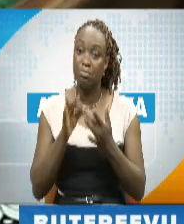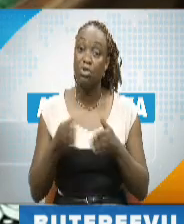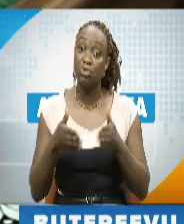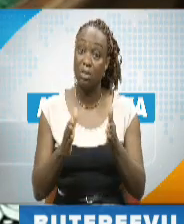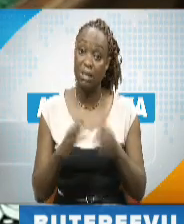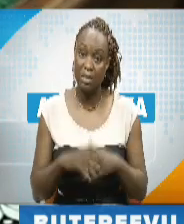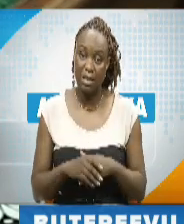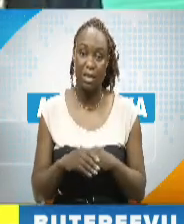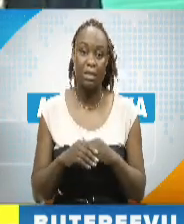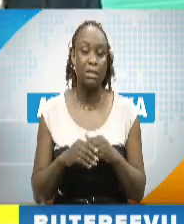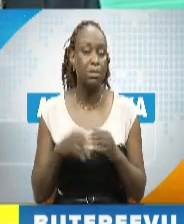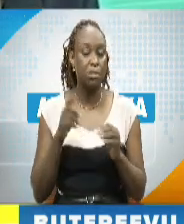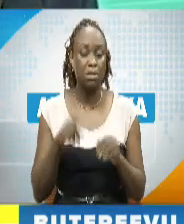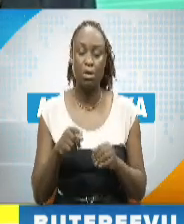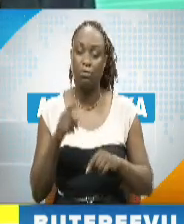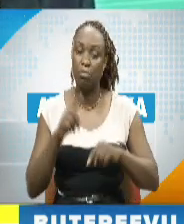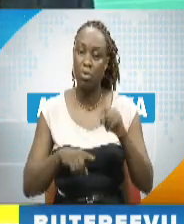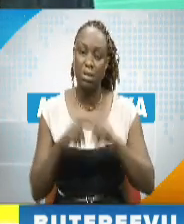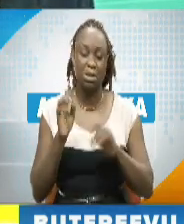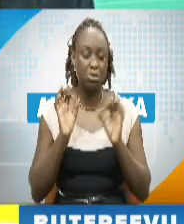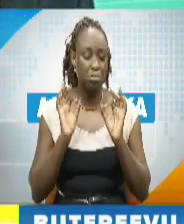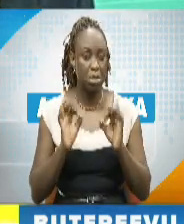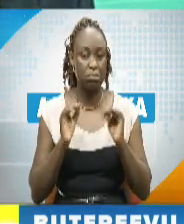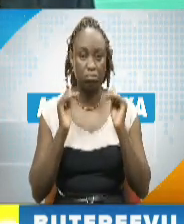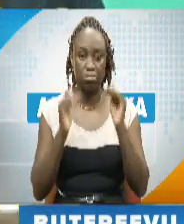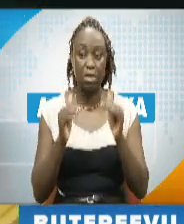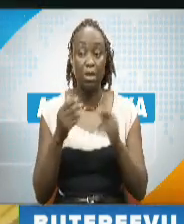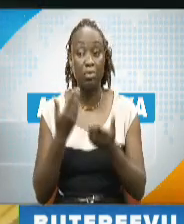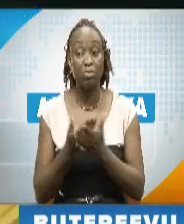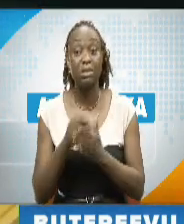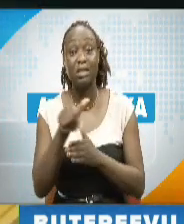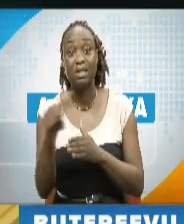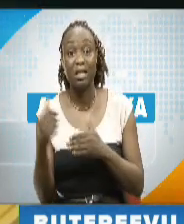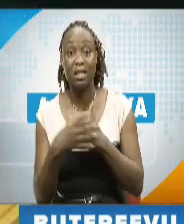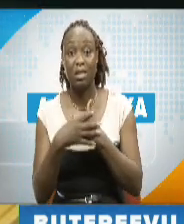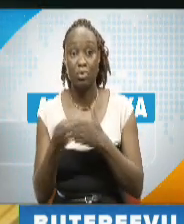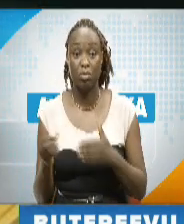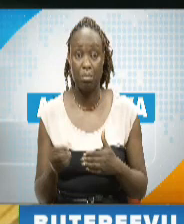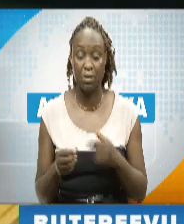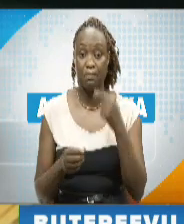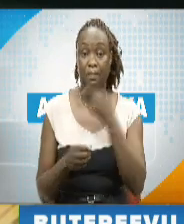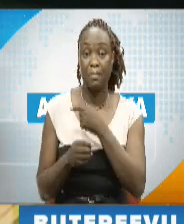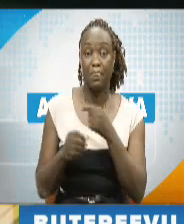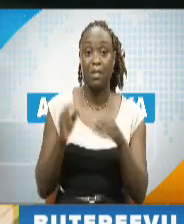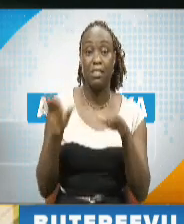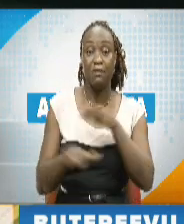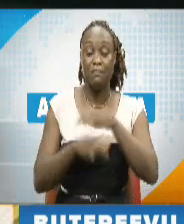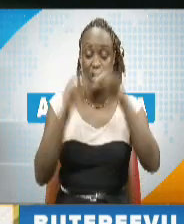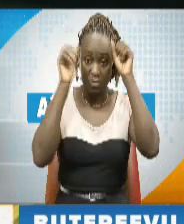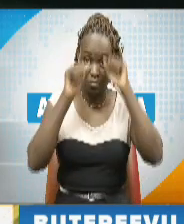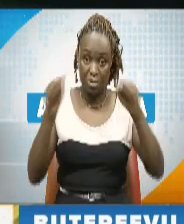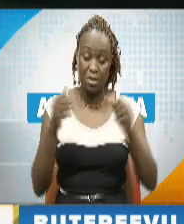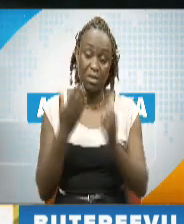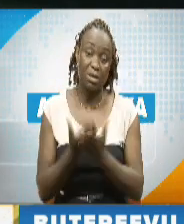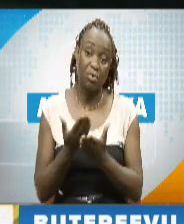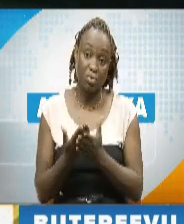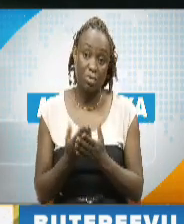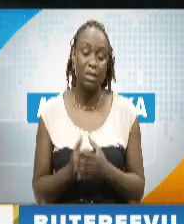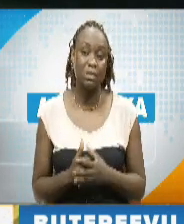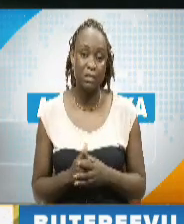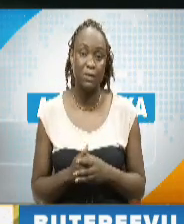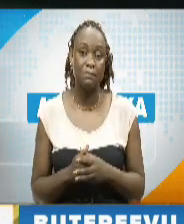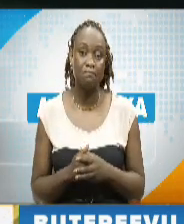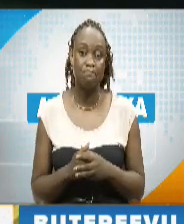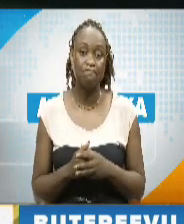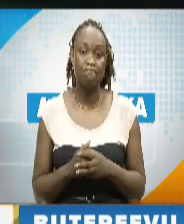ebyobufuzi eby'ekisajja kikulu ne basaba abakulembeze abalala bamuyigireko. And I would like right honorable speaker to